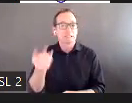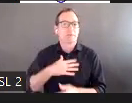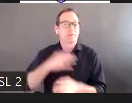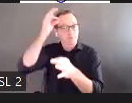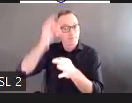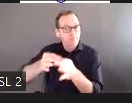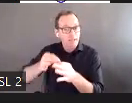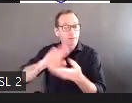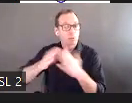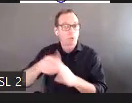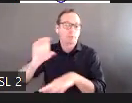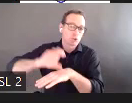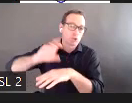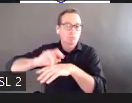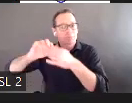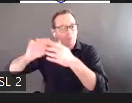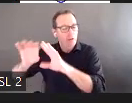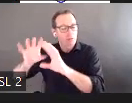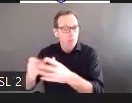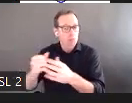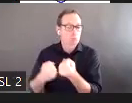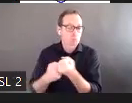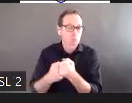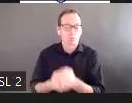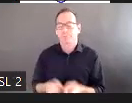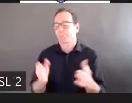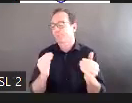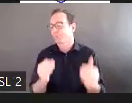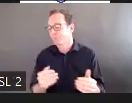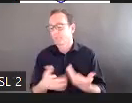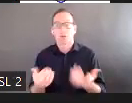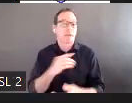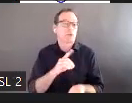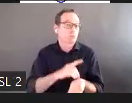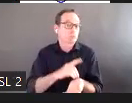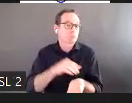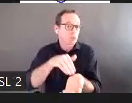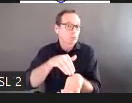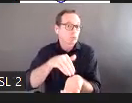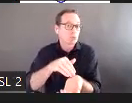with the doctor, sharing the risk with the doctor, sometimes with consent from the victims,